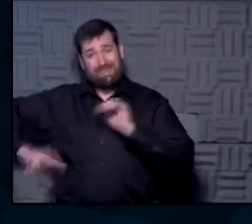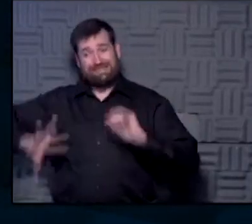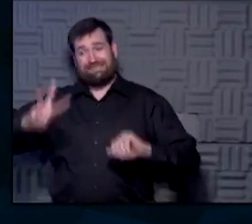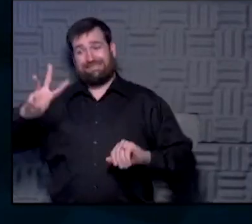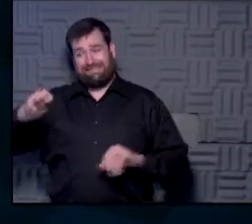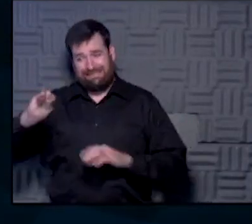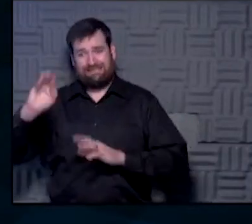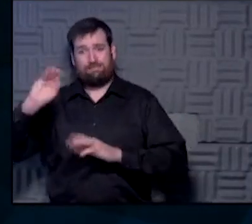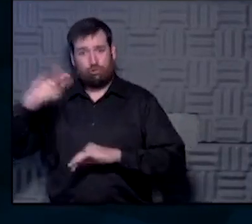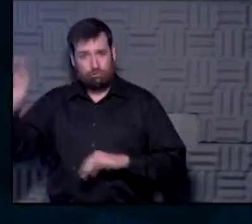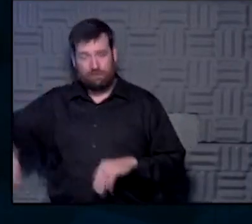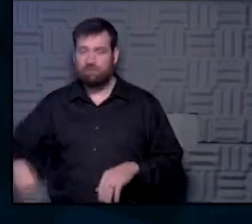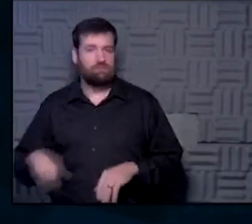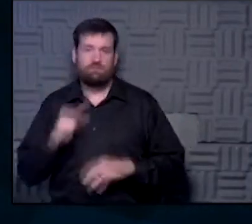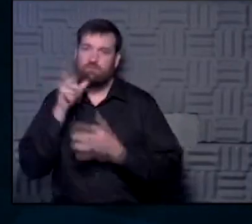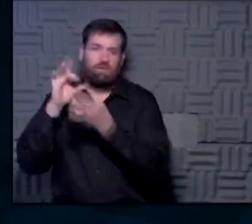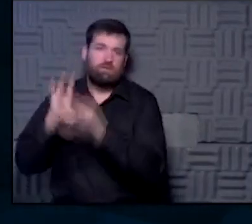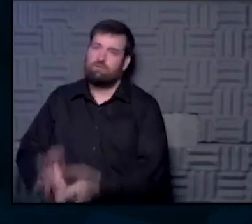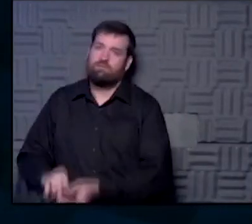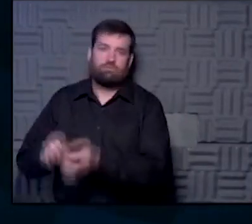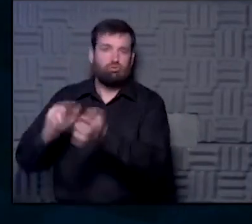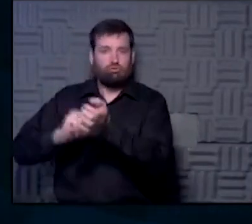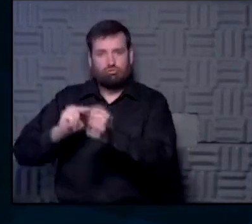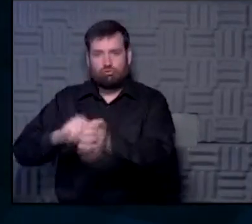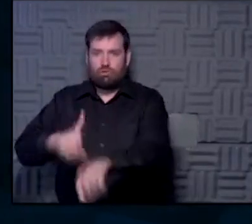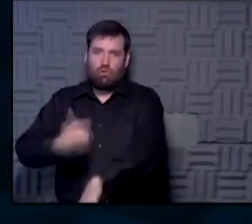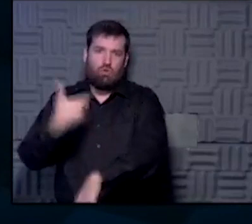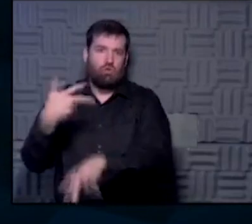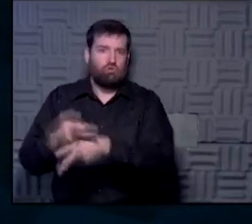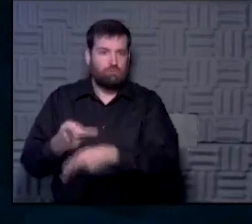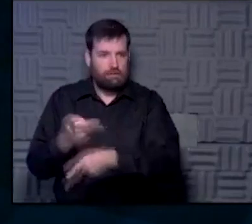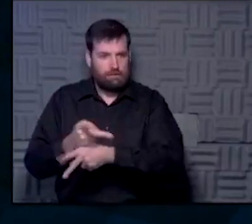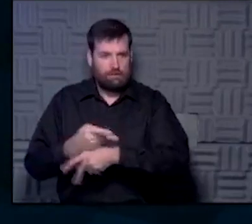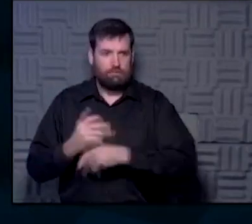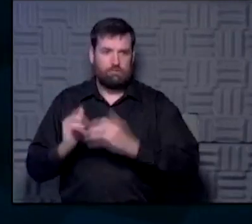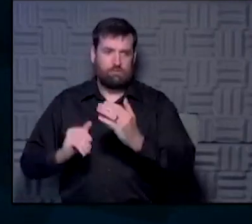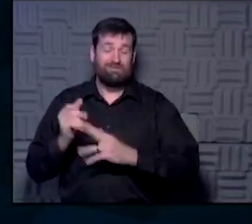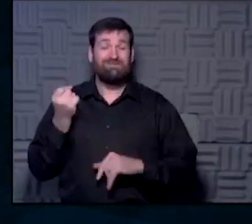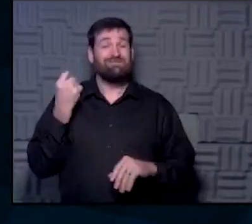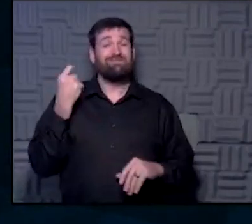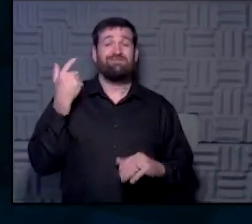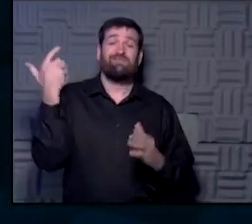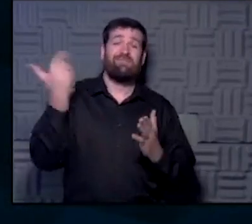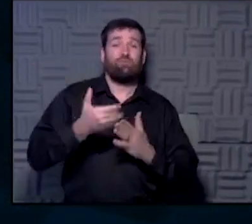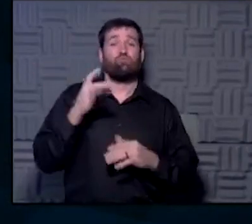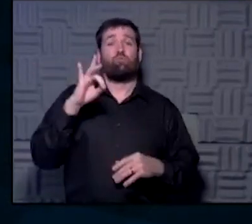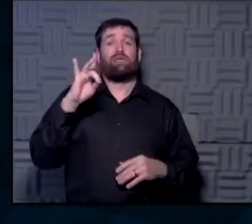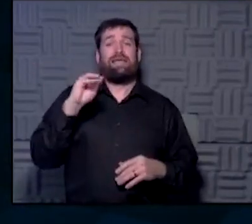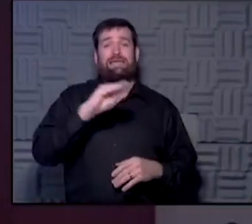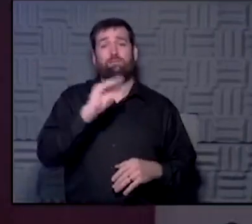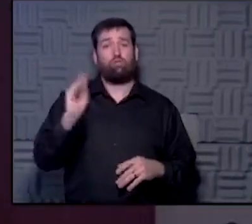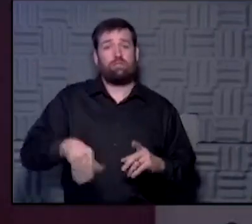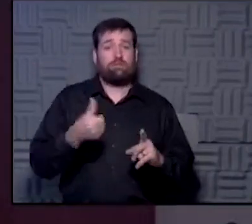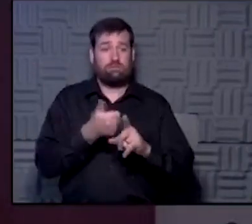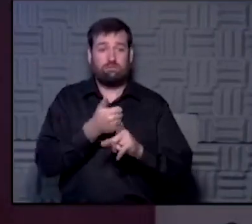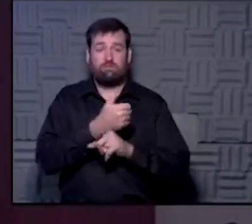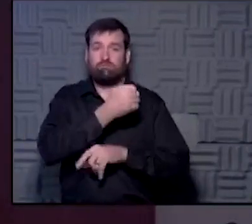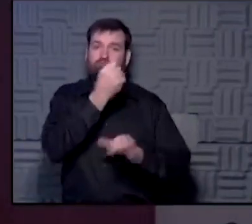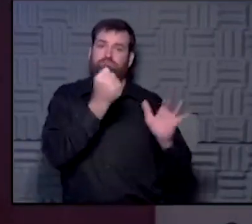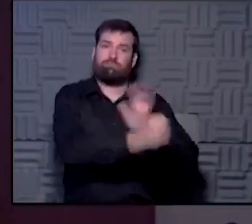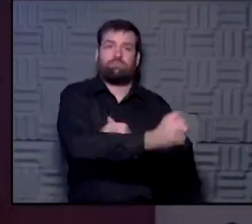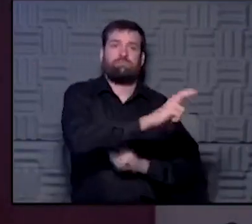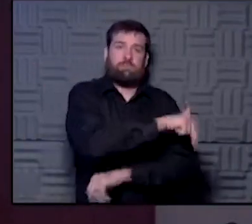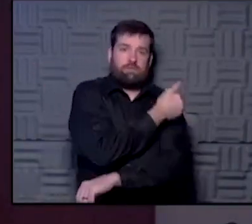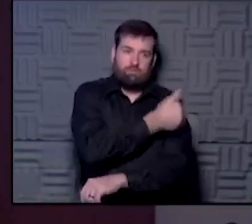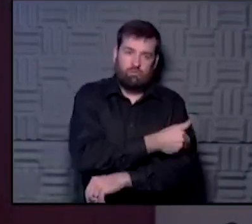not associated with those facilities. Lastly, important to note that just shy of 80% of folks have been hospitalized